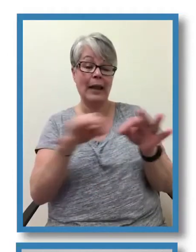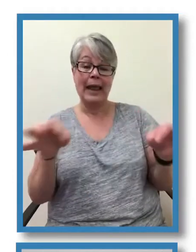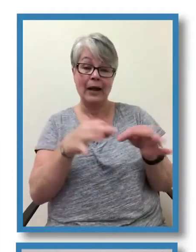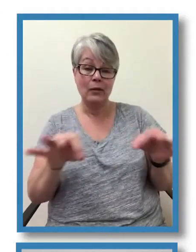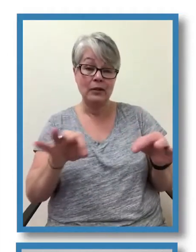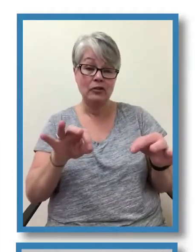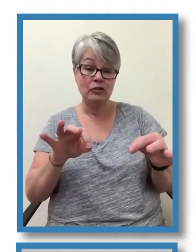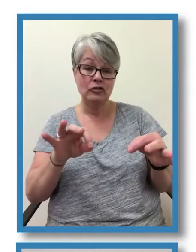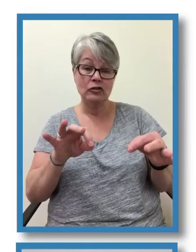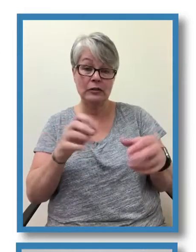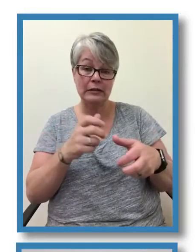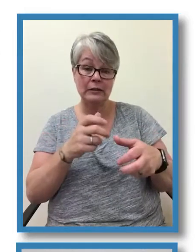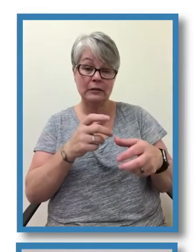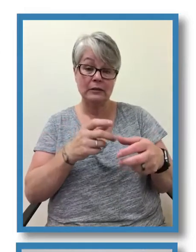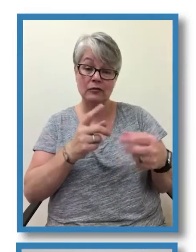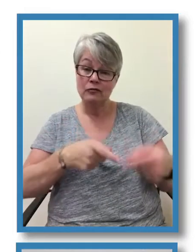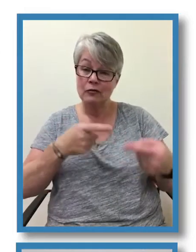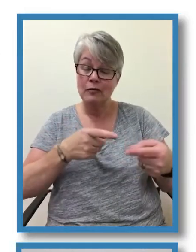But these